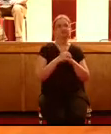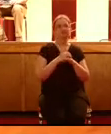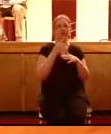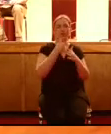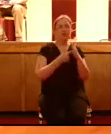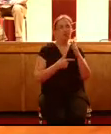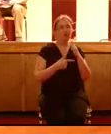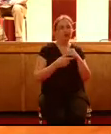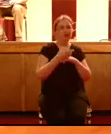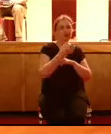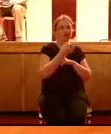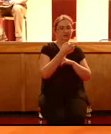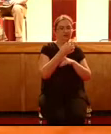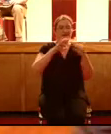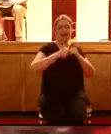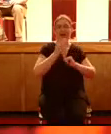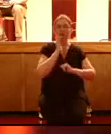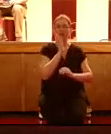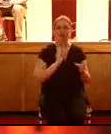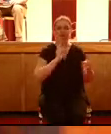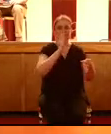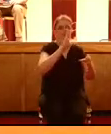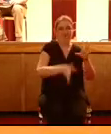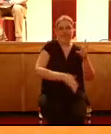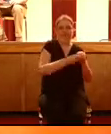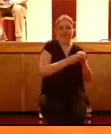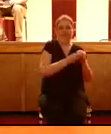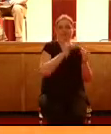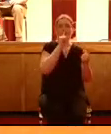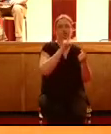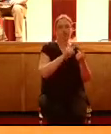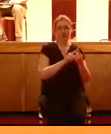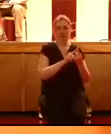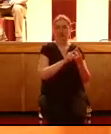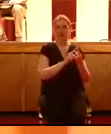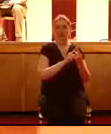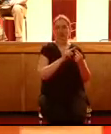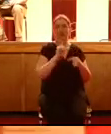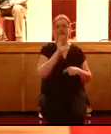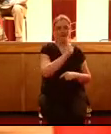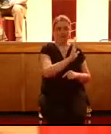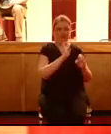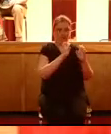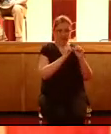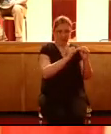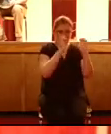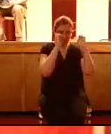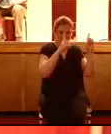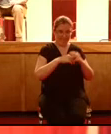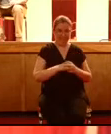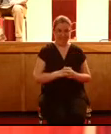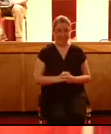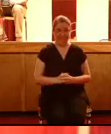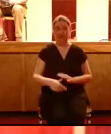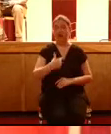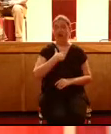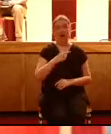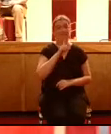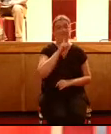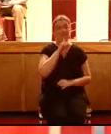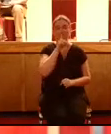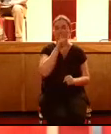future funding and resources? I have been very committed to arts education in Bradford County, and I believe it's shown